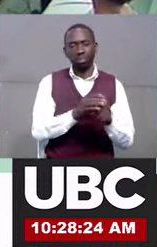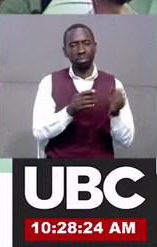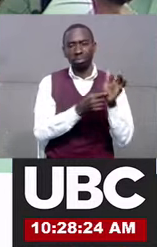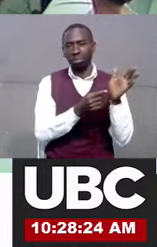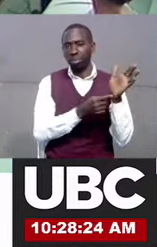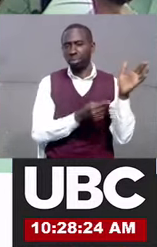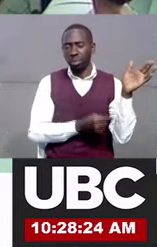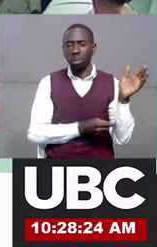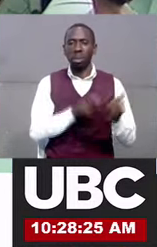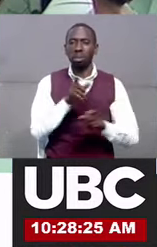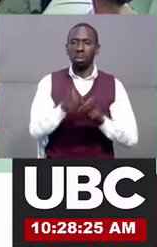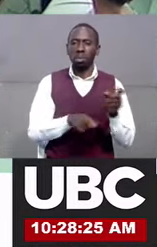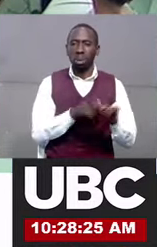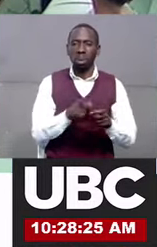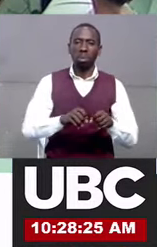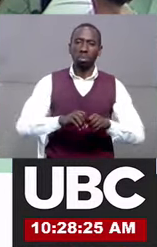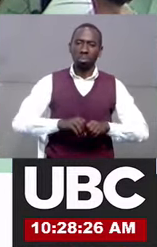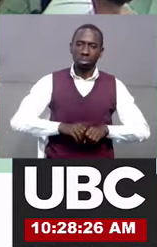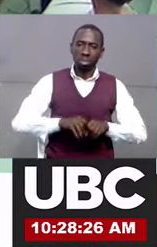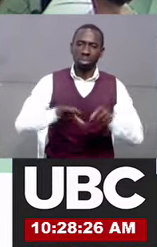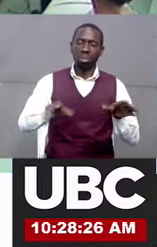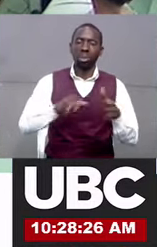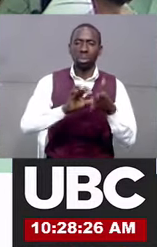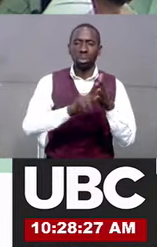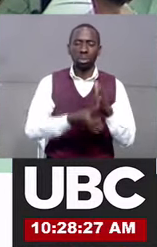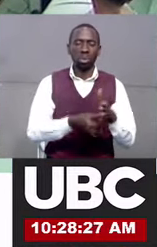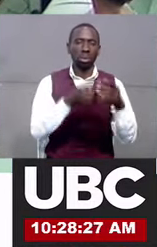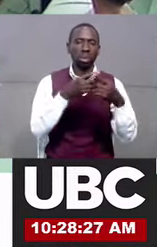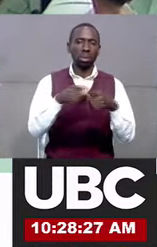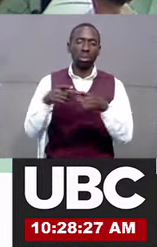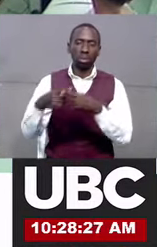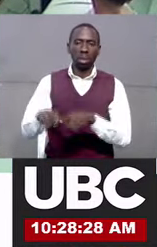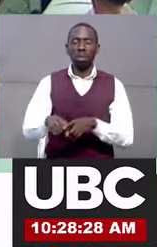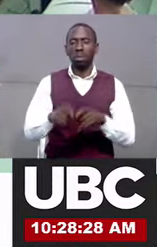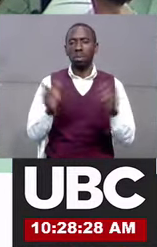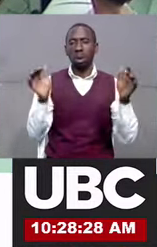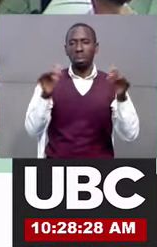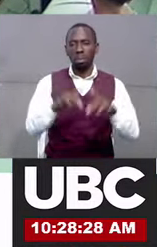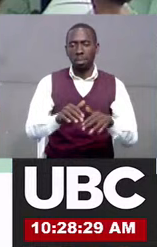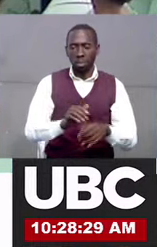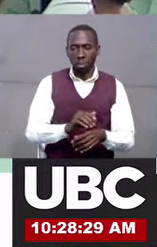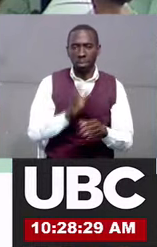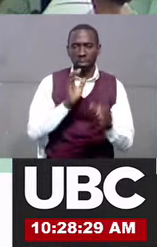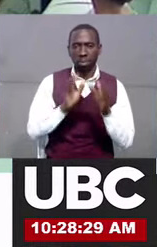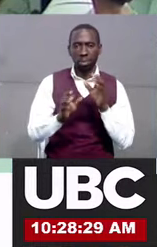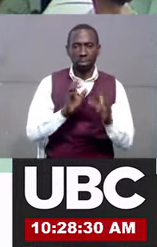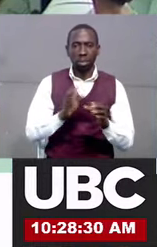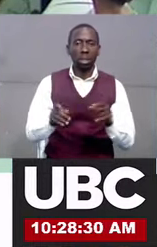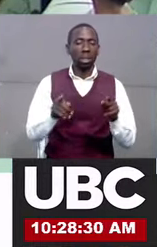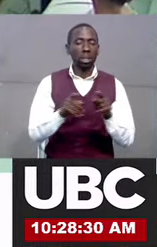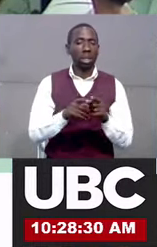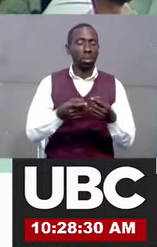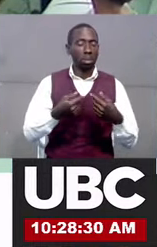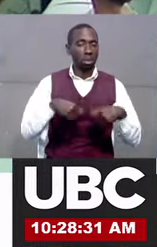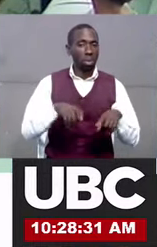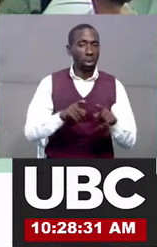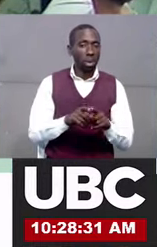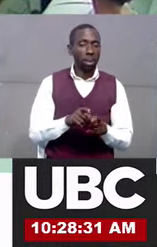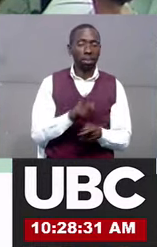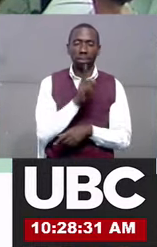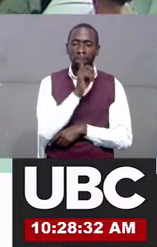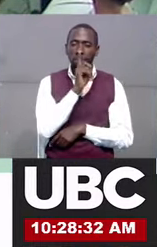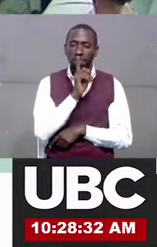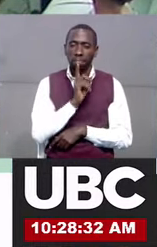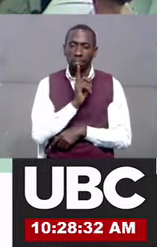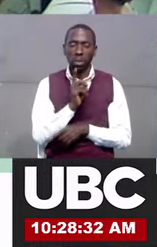have been raising these issues on various fora. There has been deafening silence from this institution,